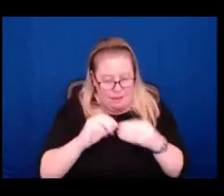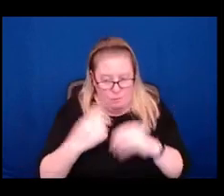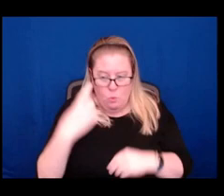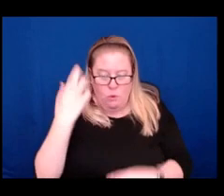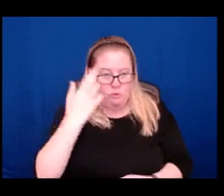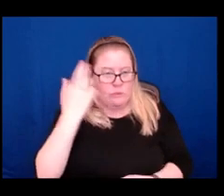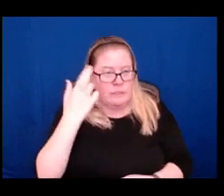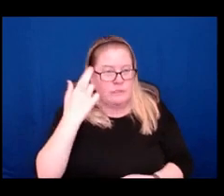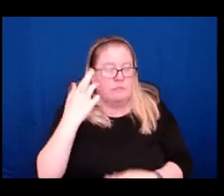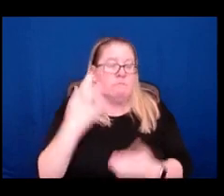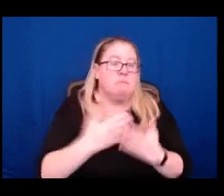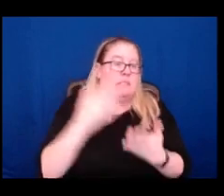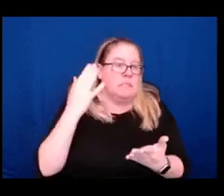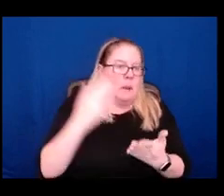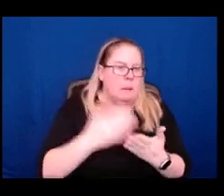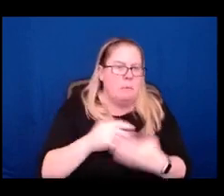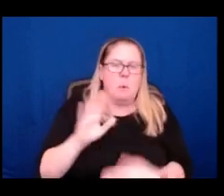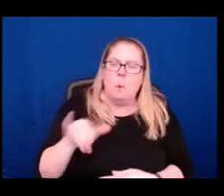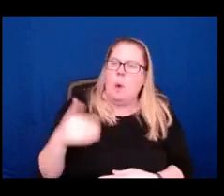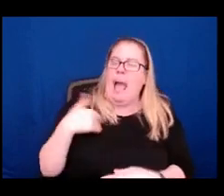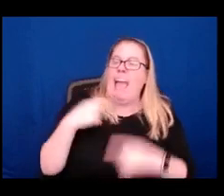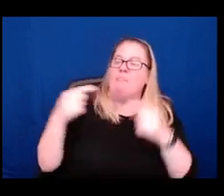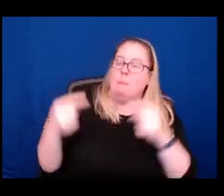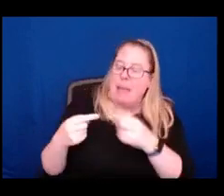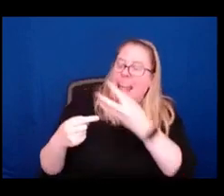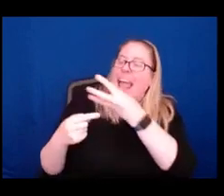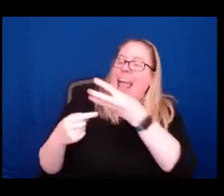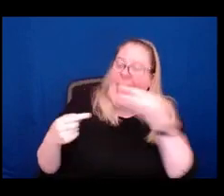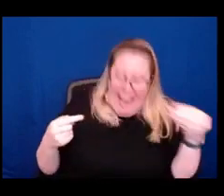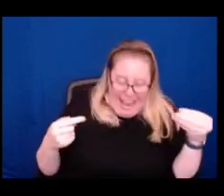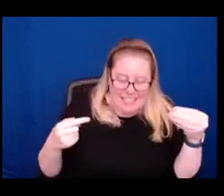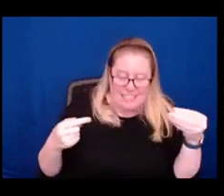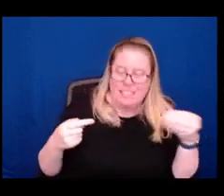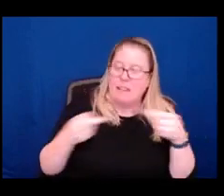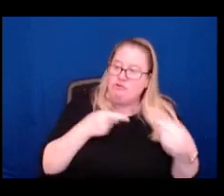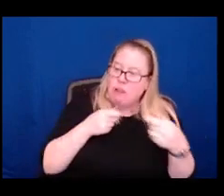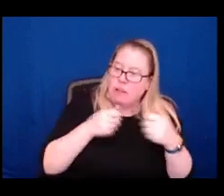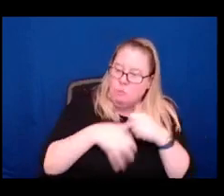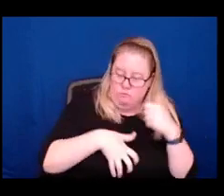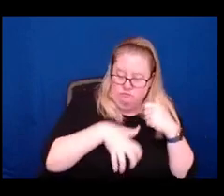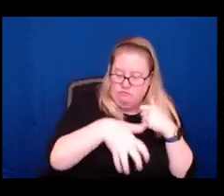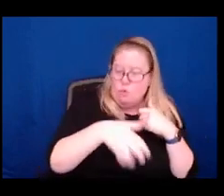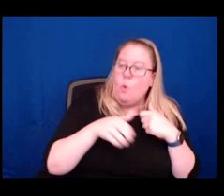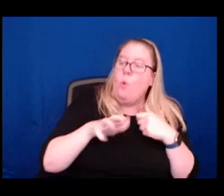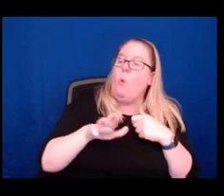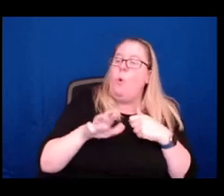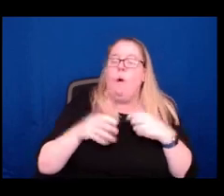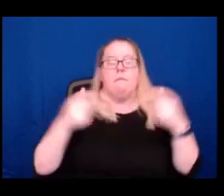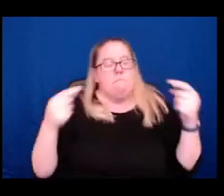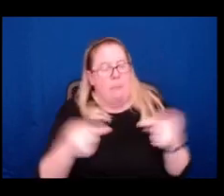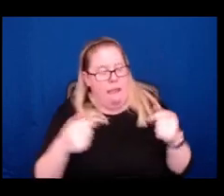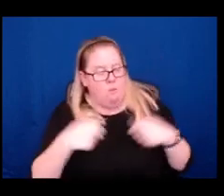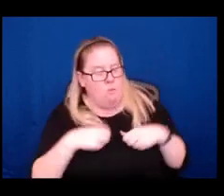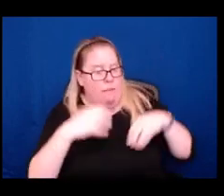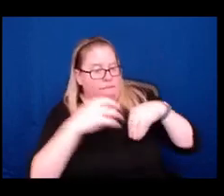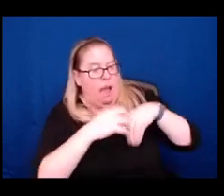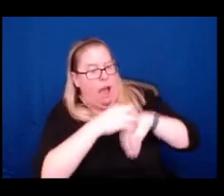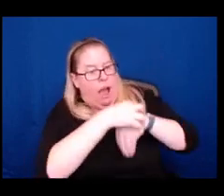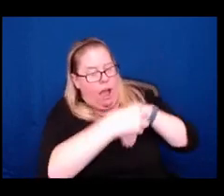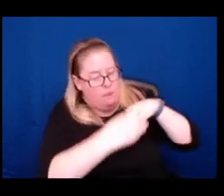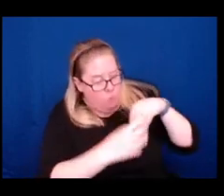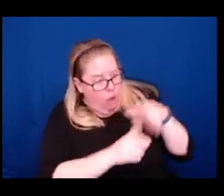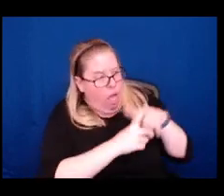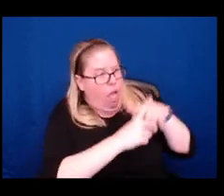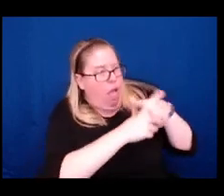then sometimes they're like, oh yeah, I have pain and I'm struggling to conceive, or I have pain and I have all these fibroids that keep reoccurring